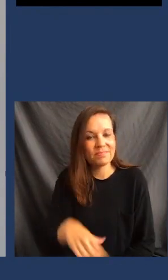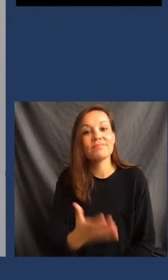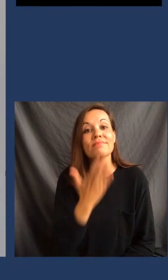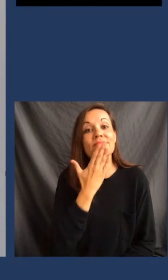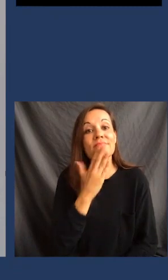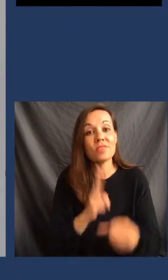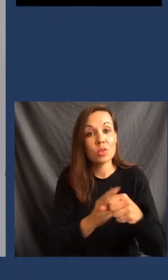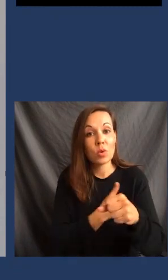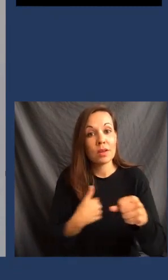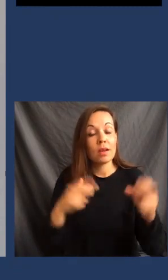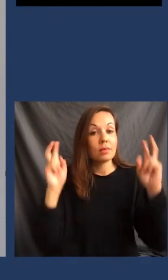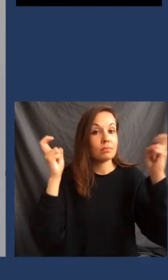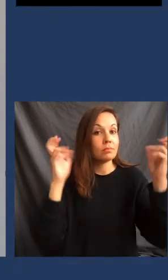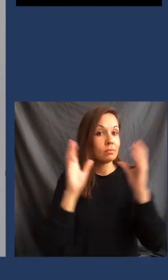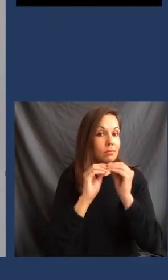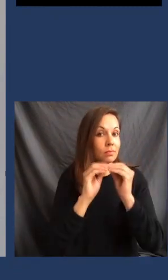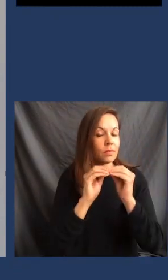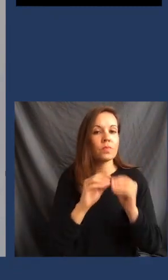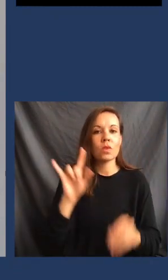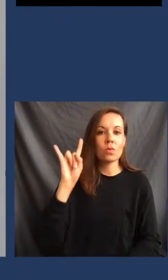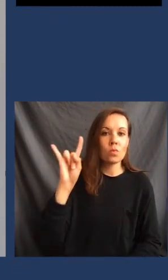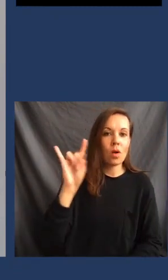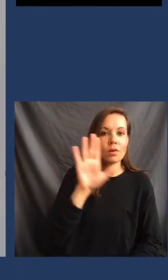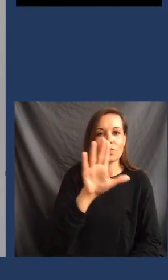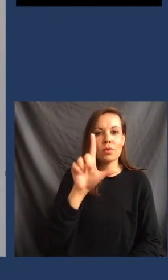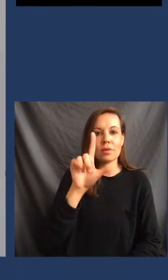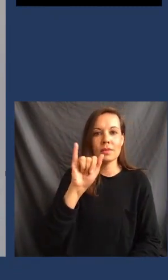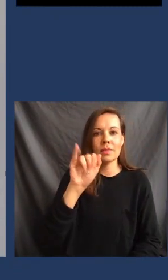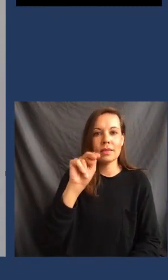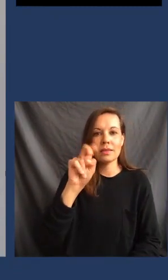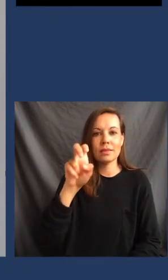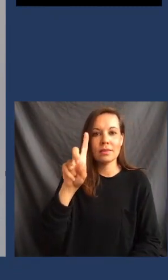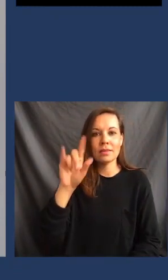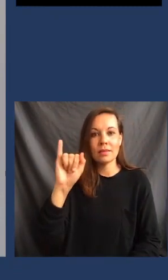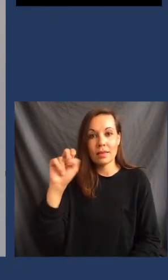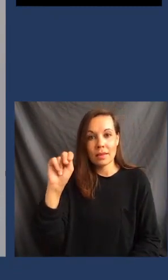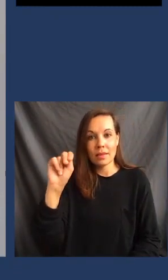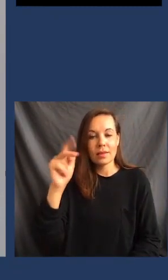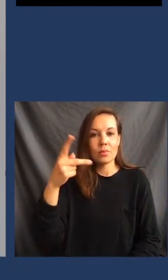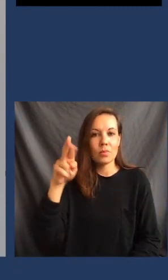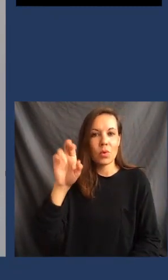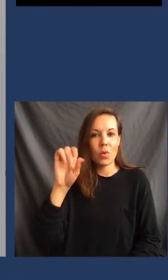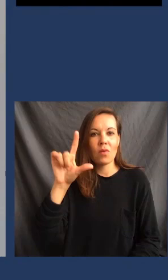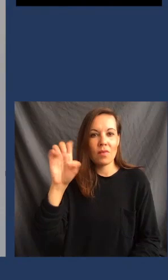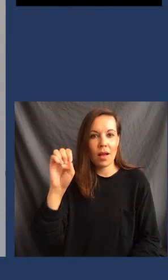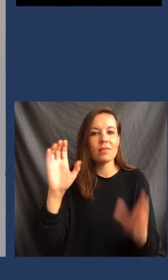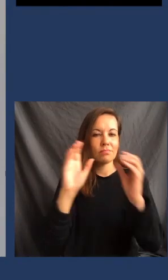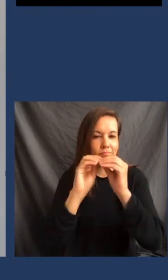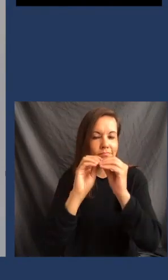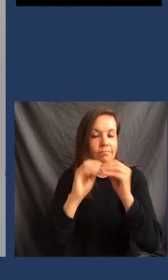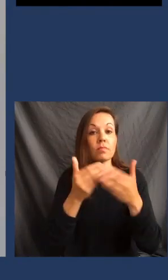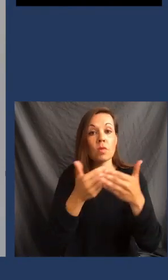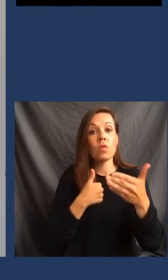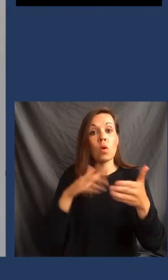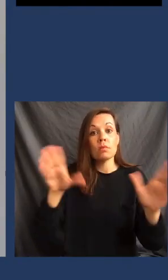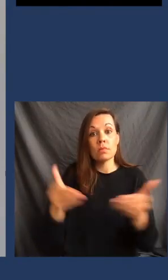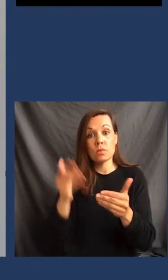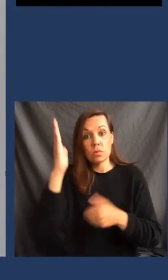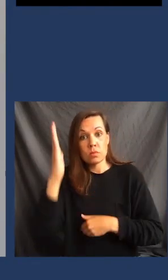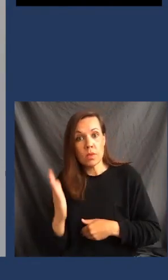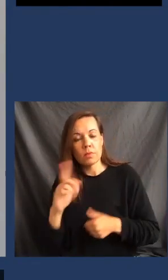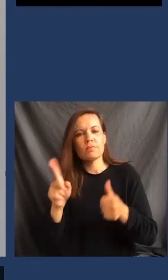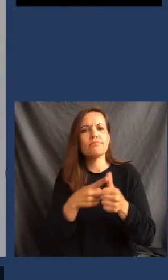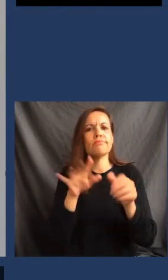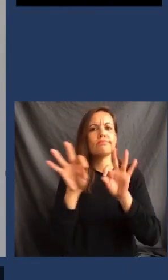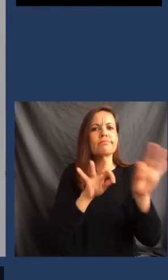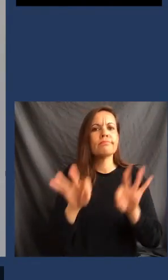for joining us for the Rock Your LinkedIn Profile session. Before I introduce our speaker, I would like to give you a bit of information